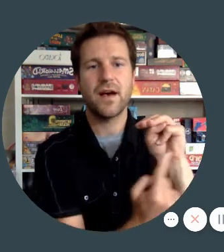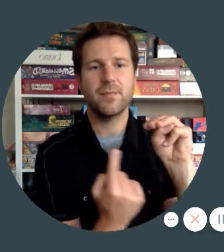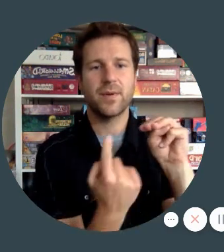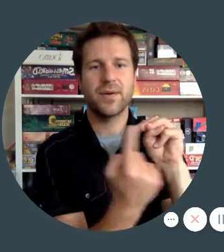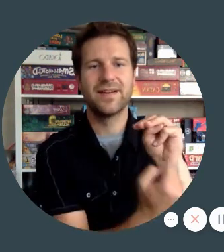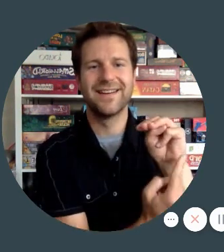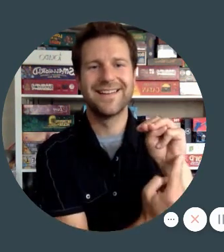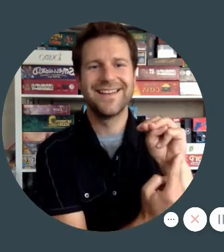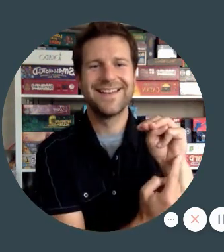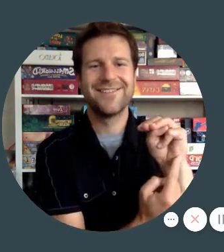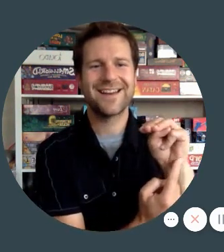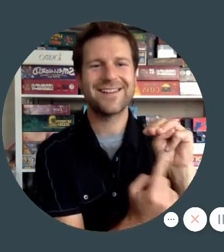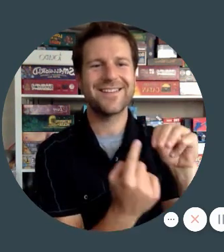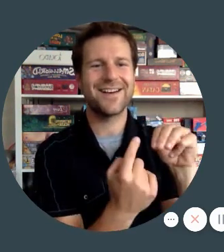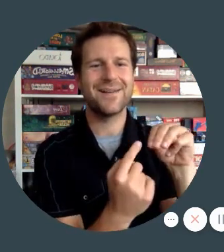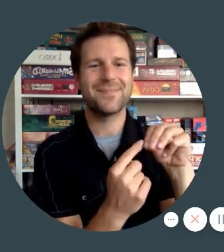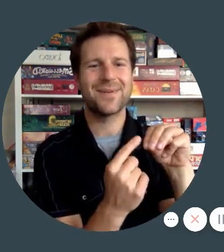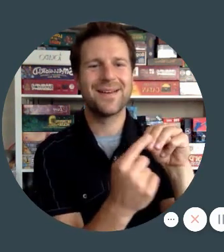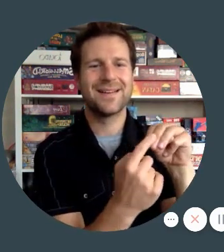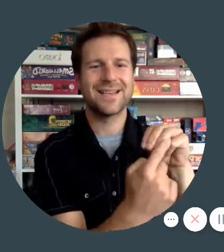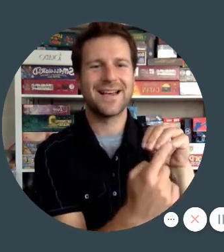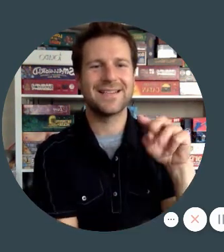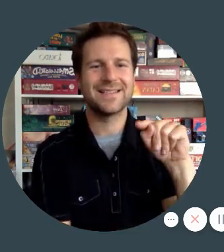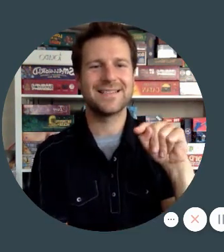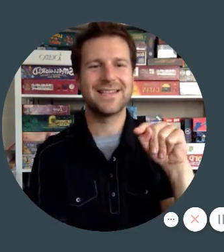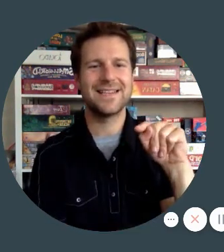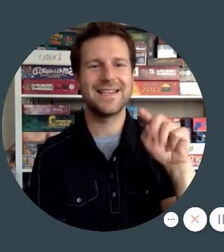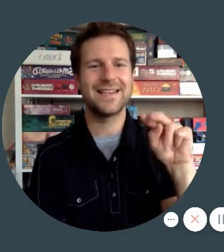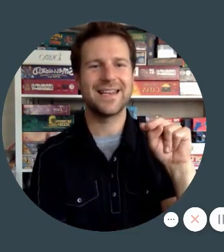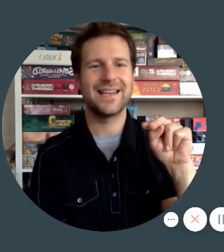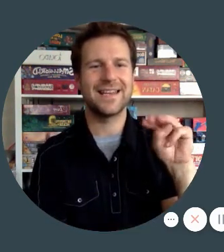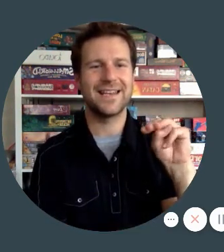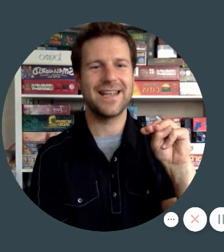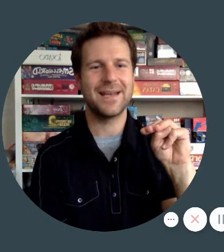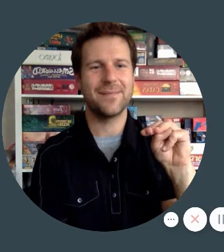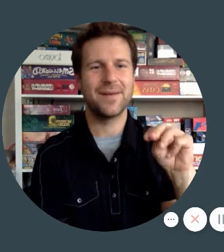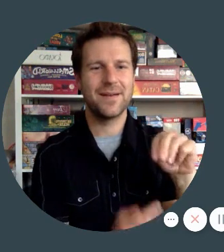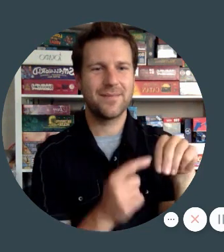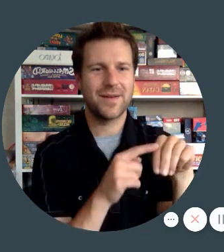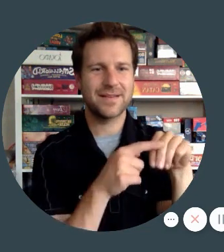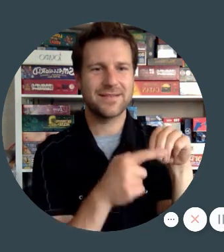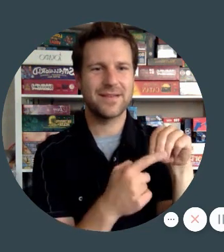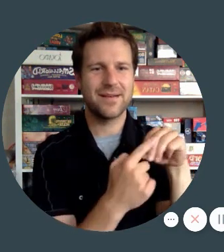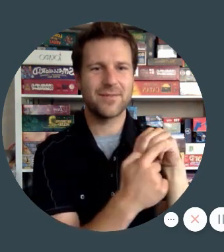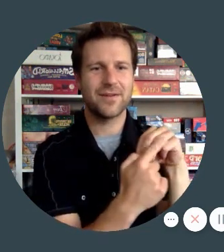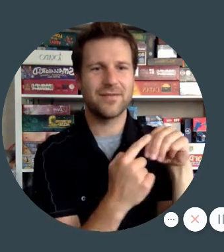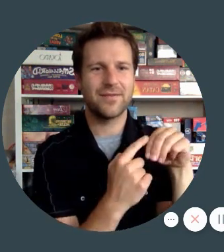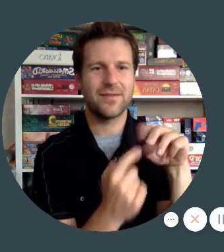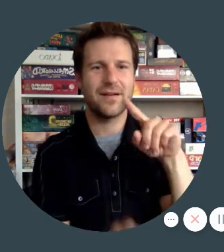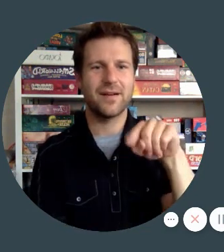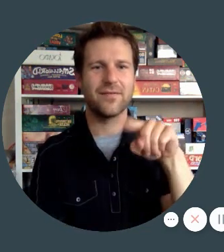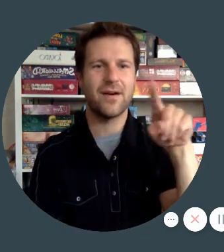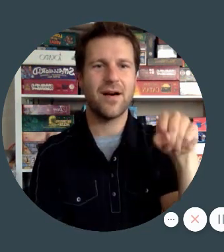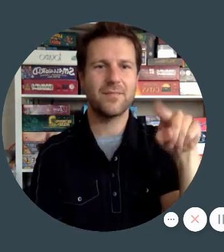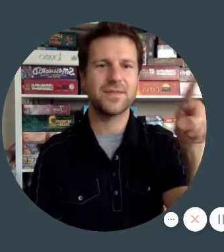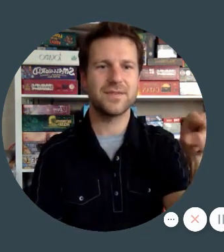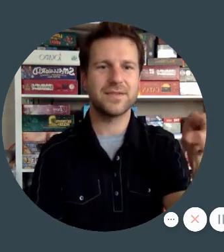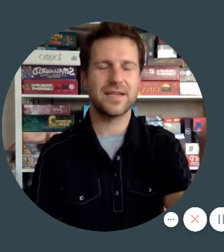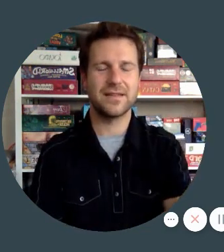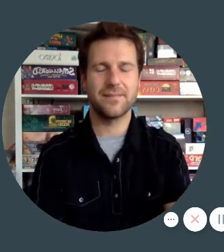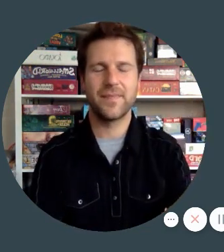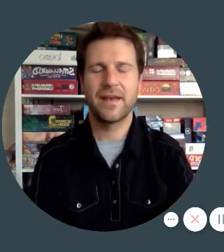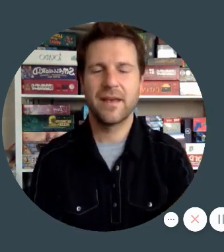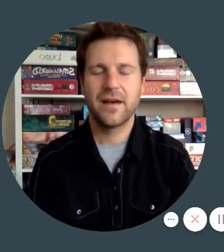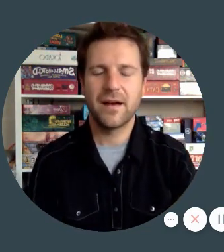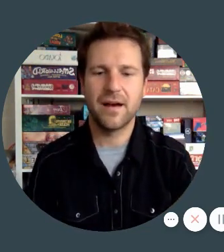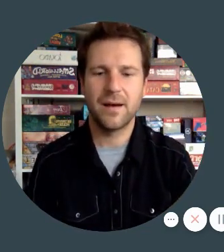are all the hump, what I call the hump signs, T, N, and M, because of the number of humps you